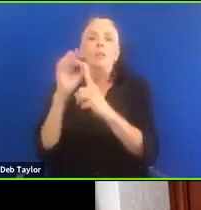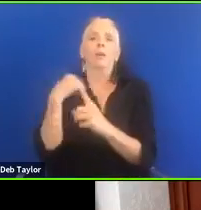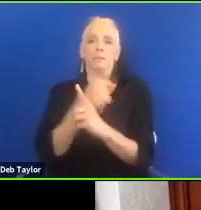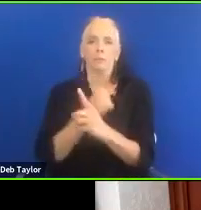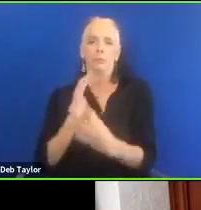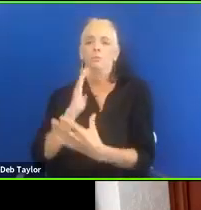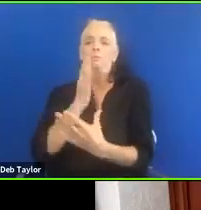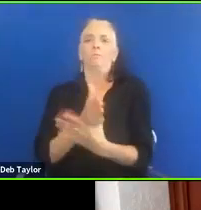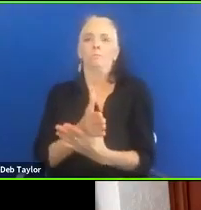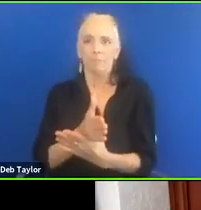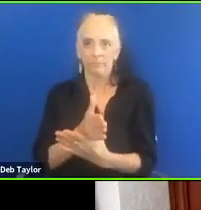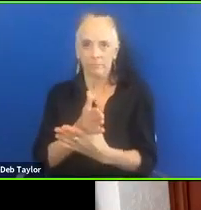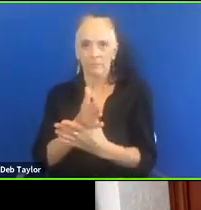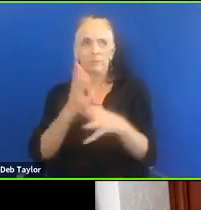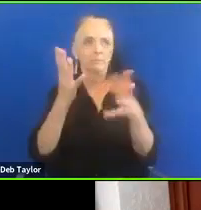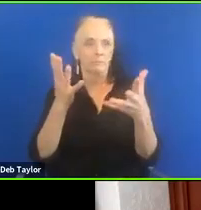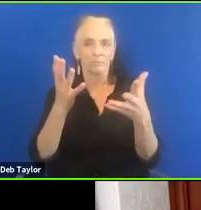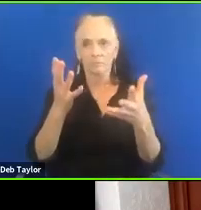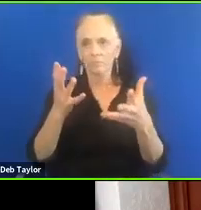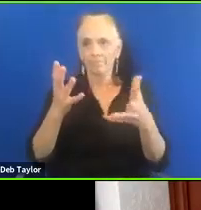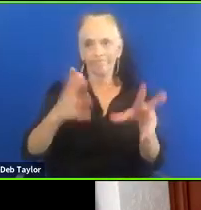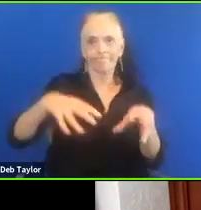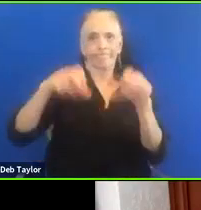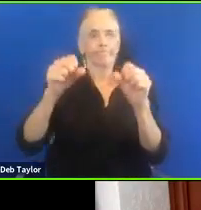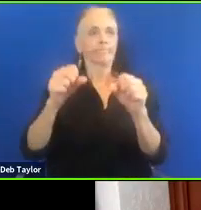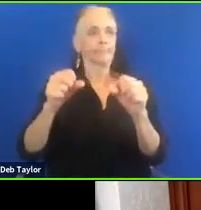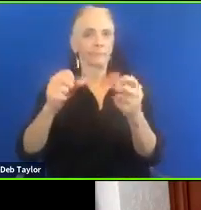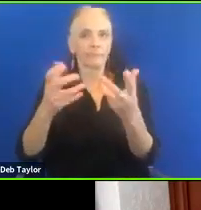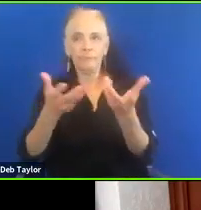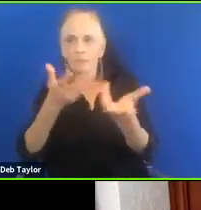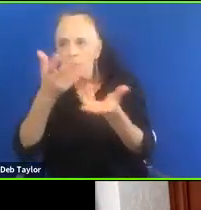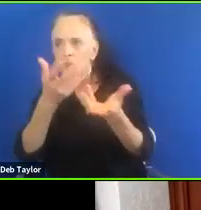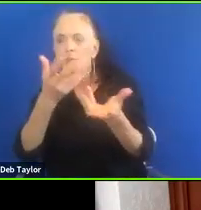how they come to be and how they get distributed.